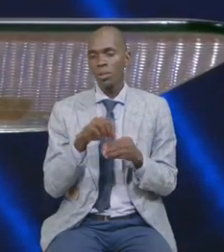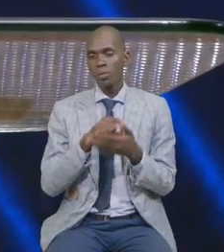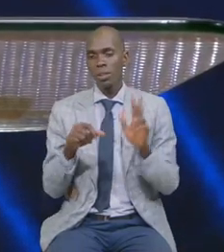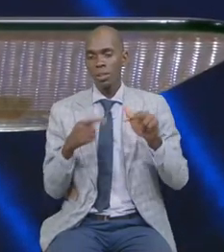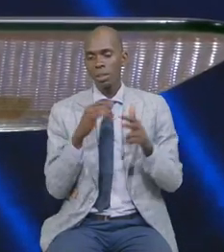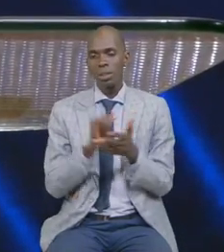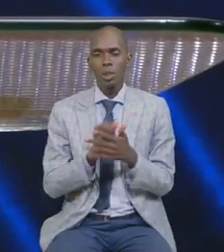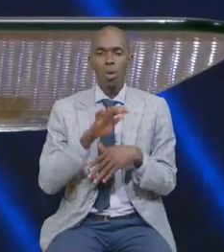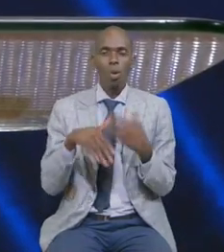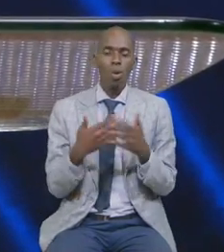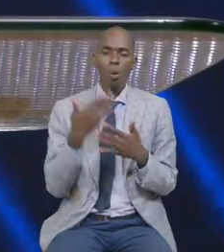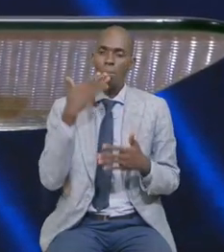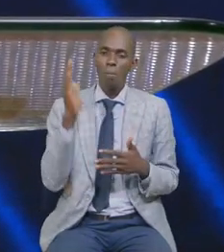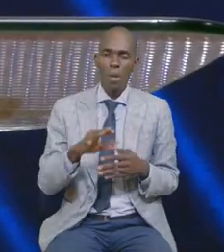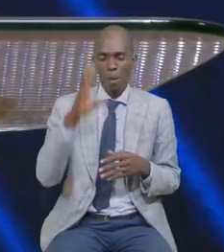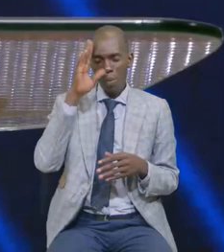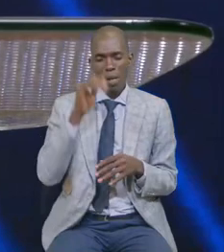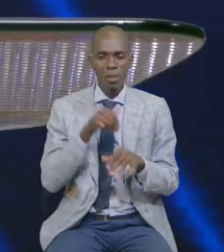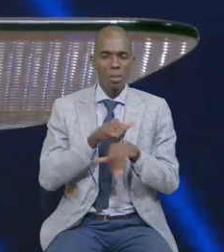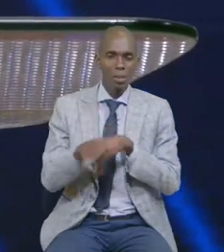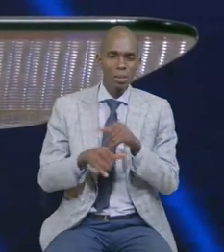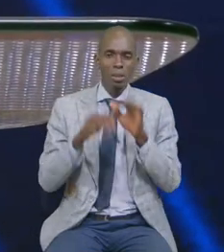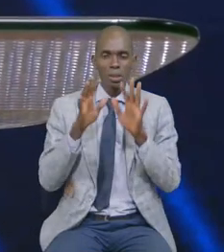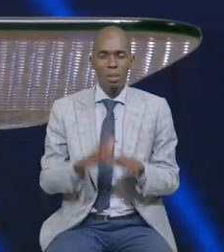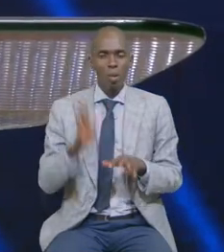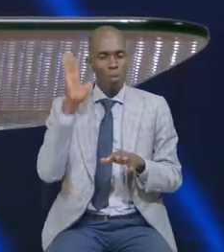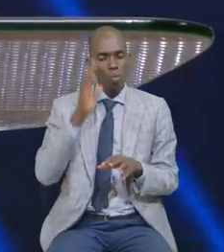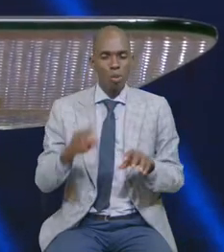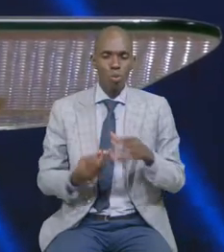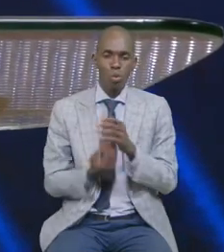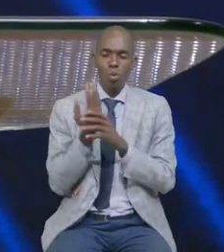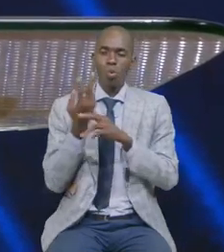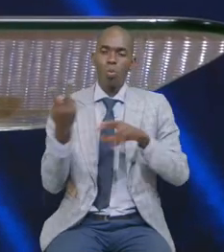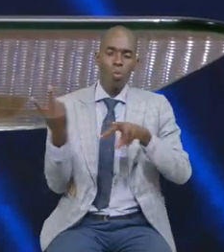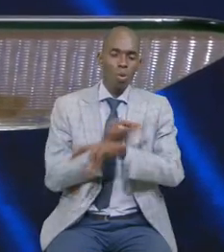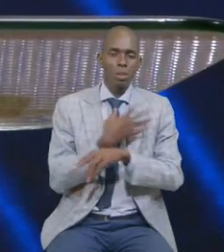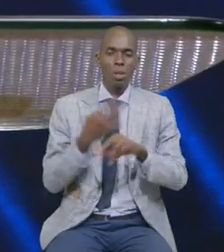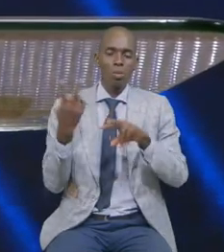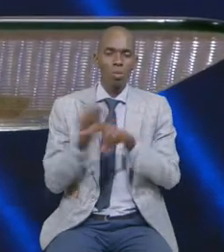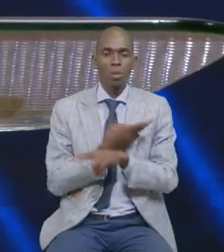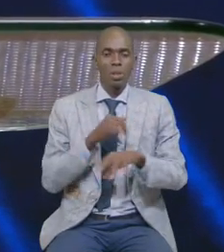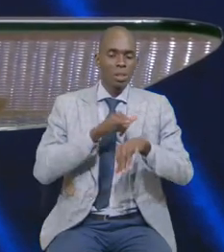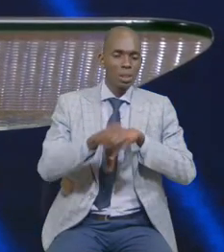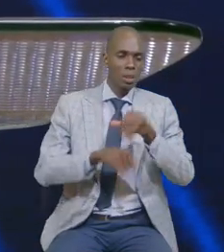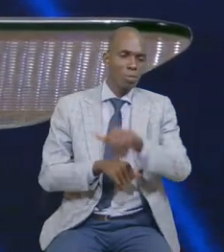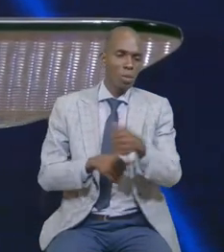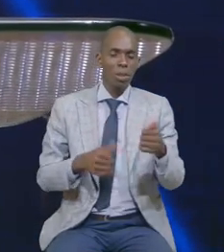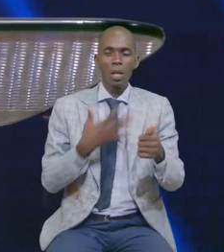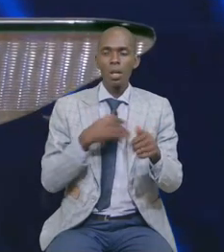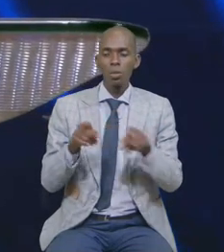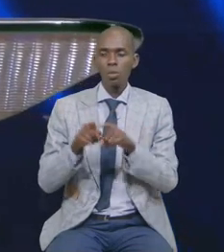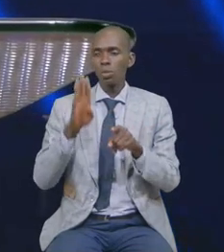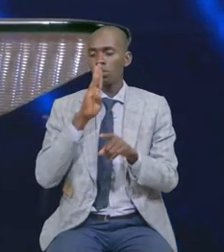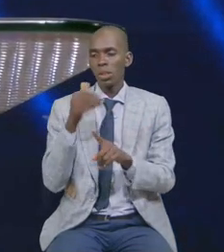what was and was deceiving and being deceived verse 14 and it says